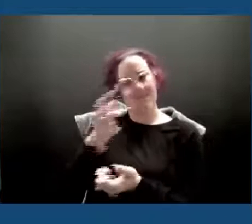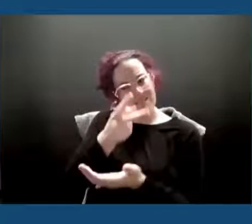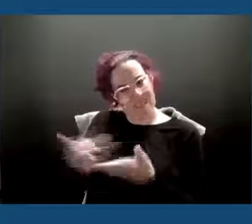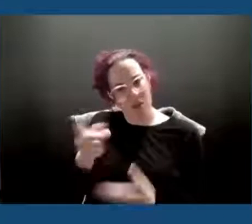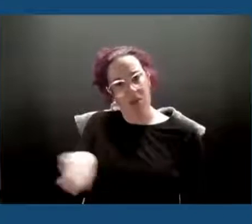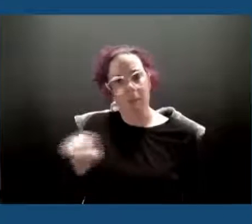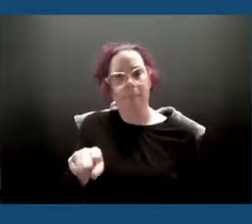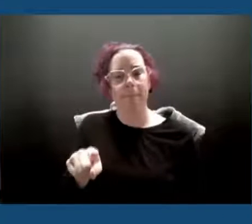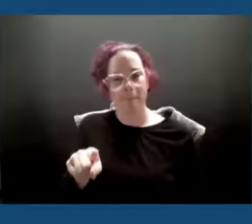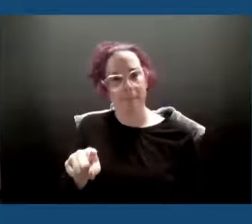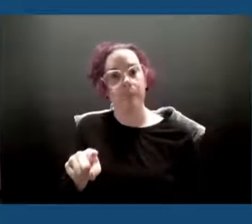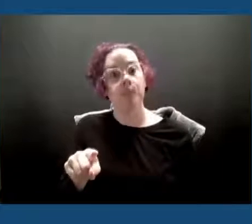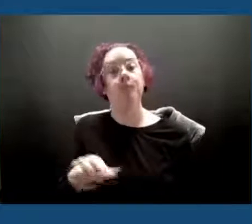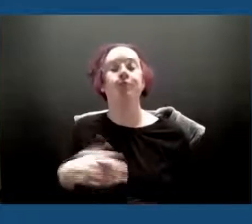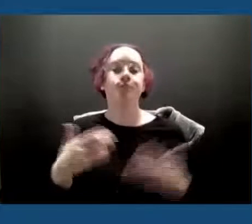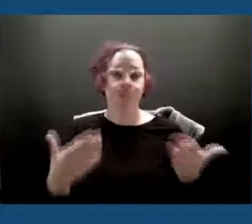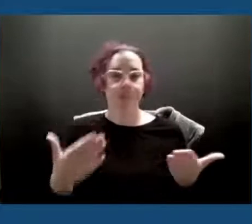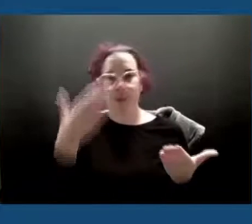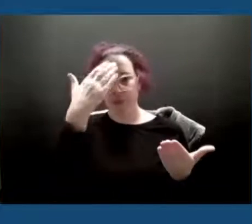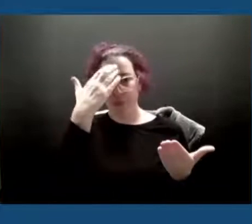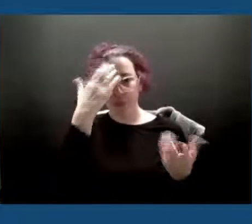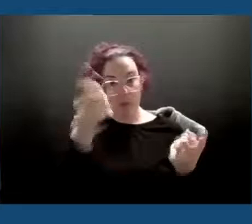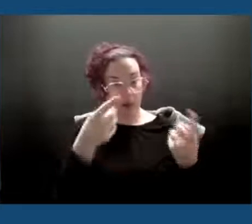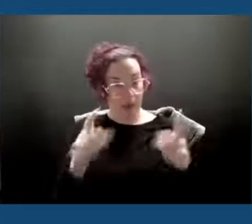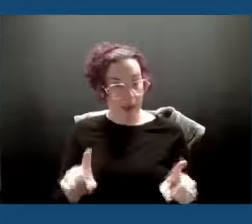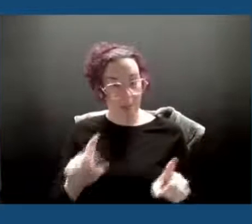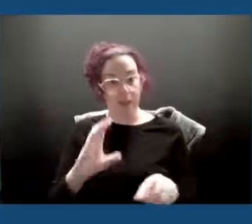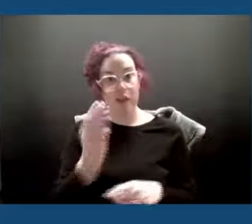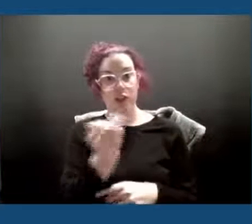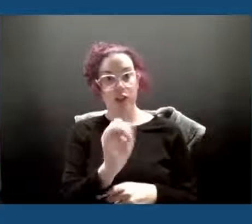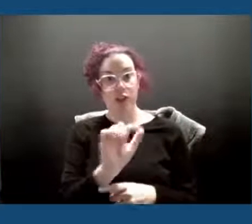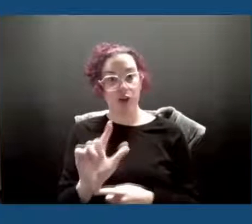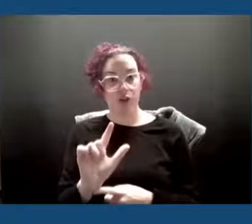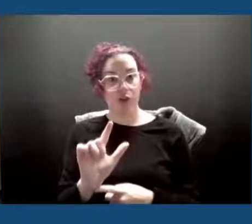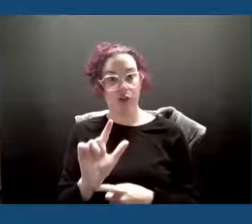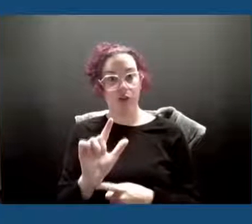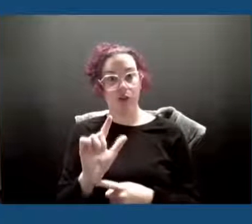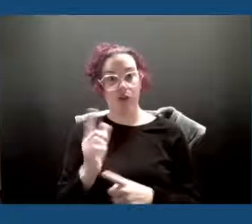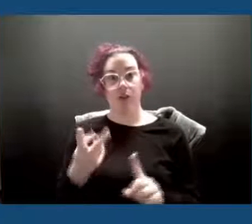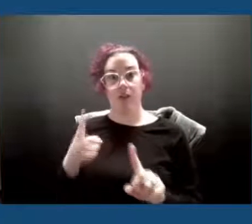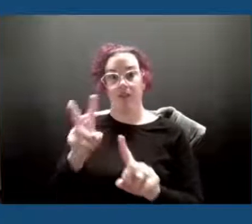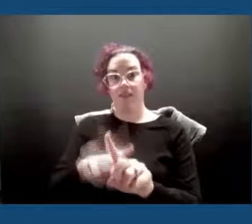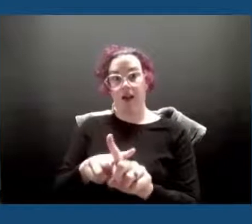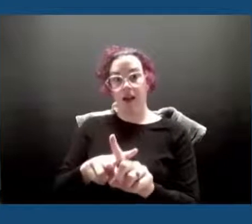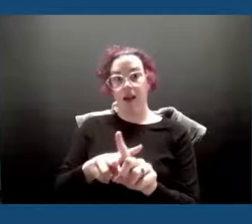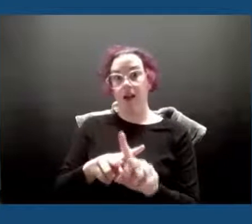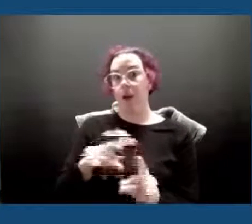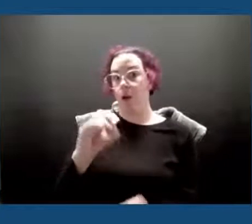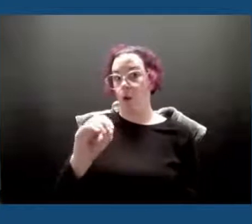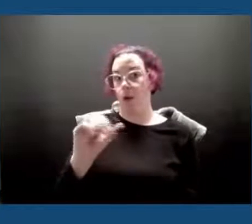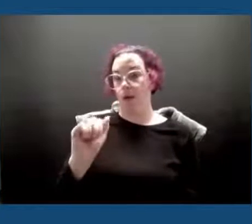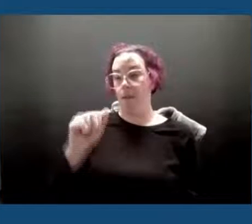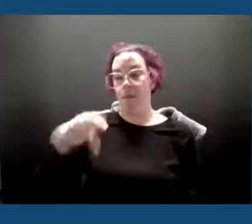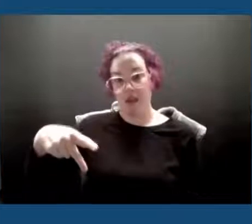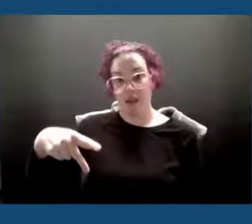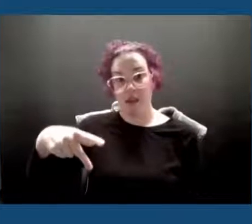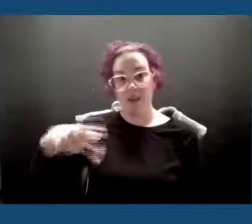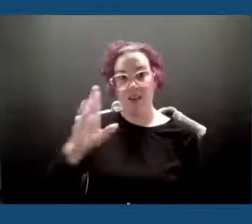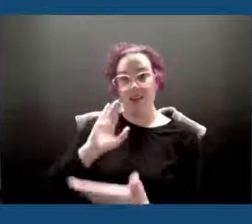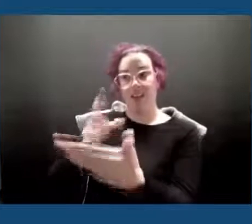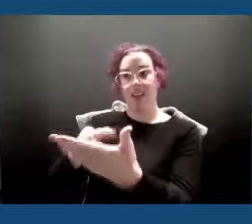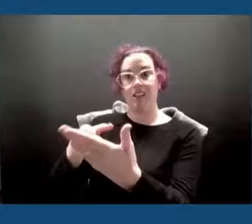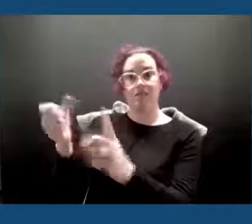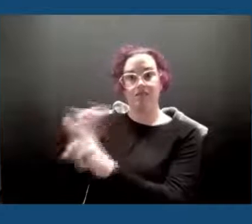We know what happened. Cheryl filed the order of protection against an abusive boyfriend. That's what you do. You go to the court. You go